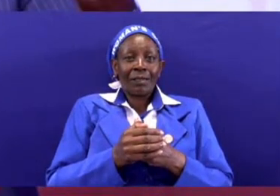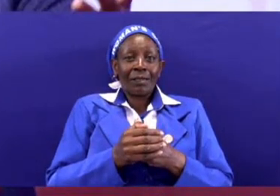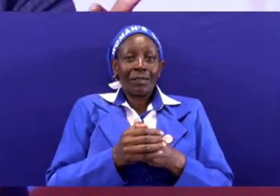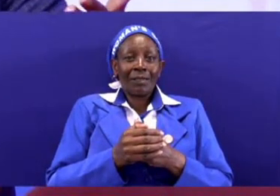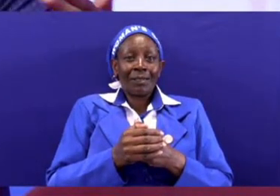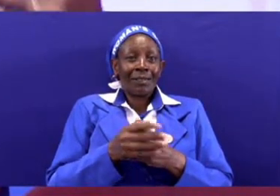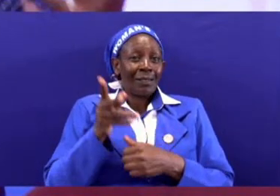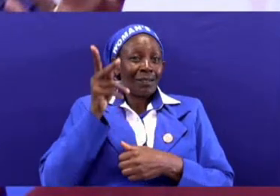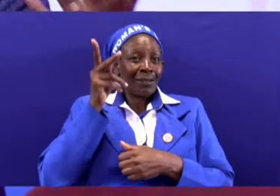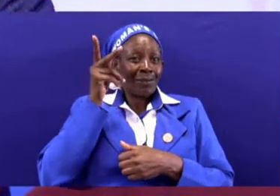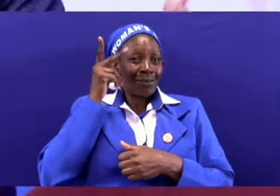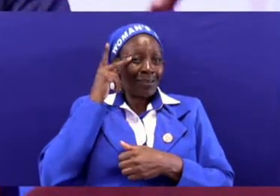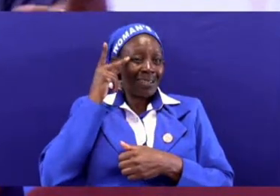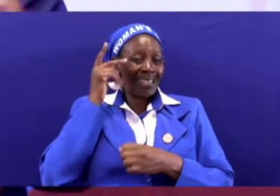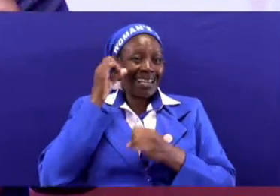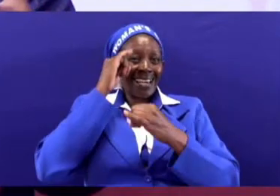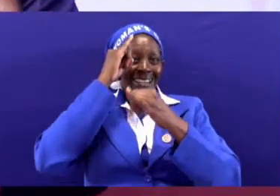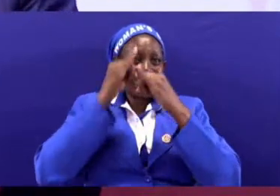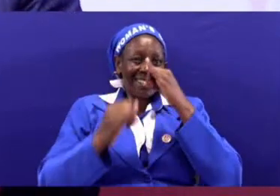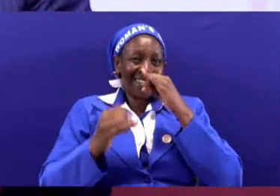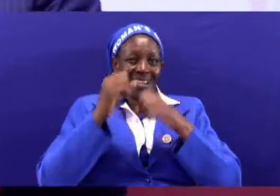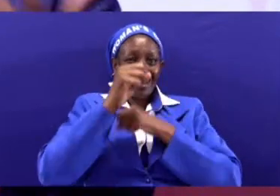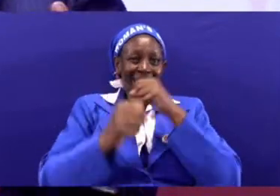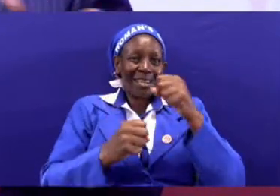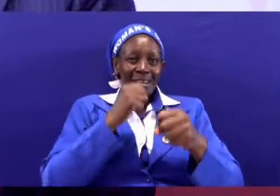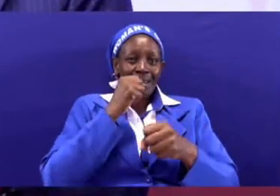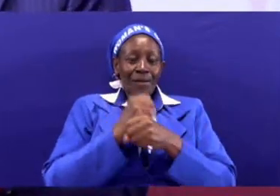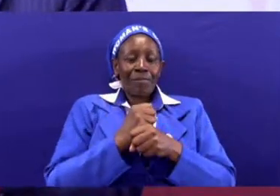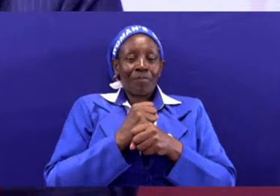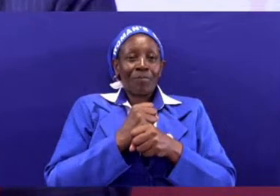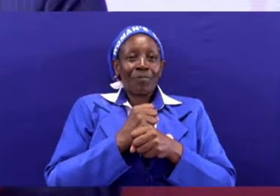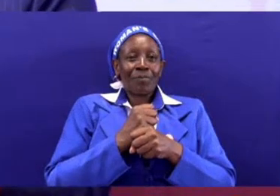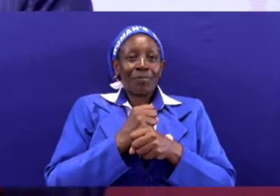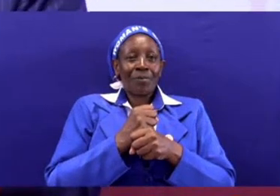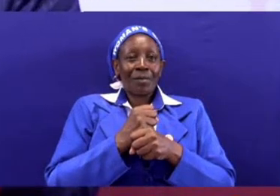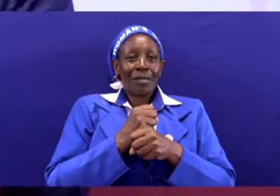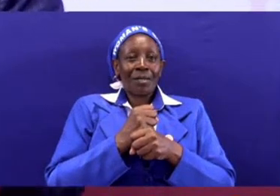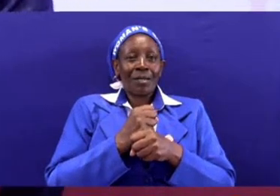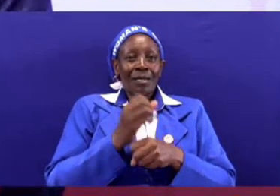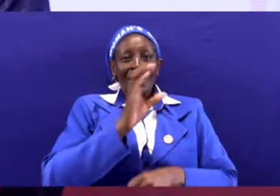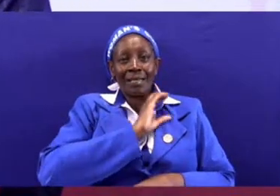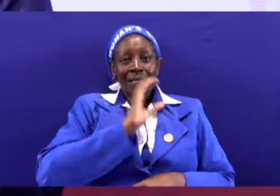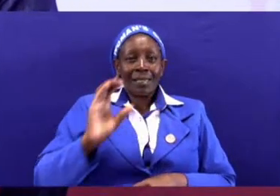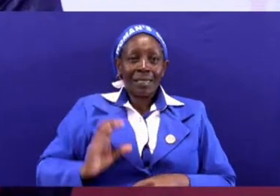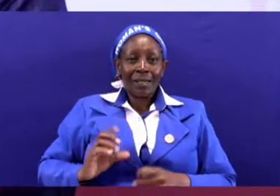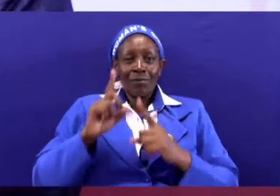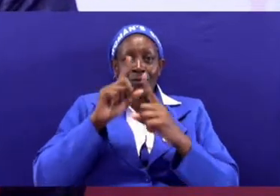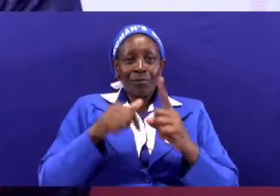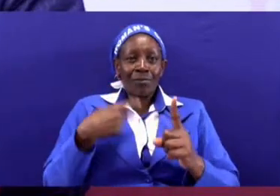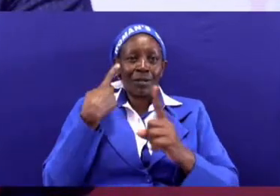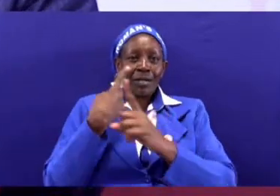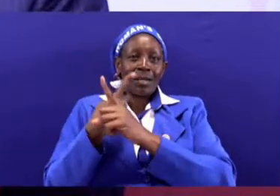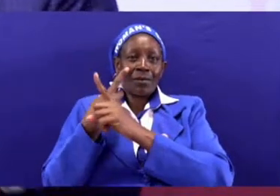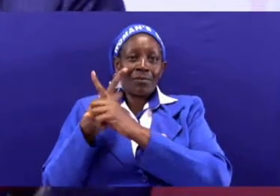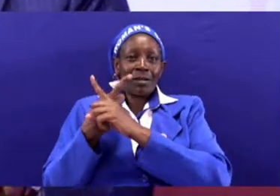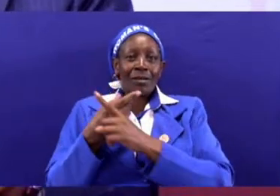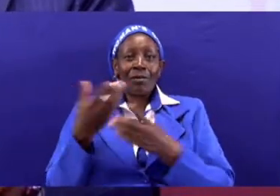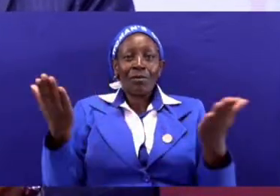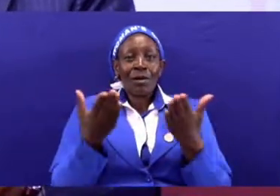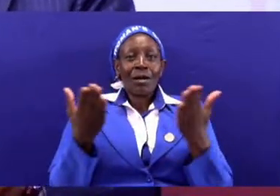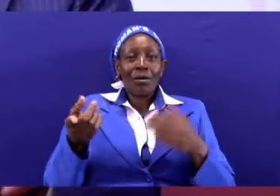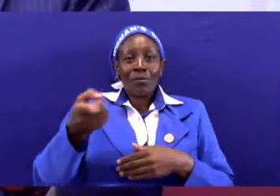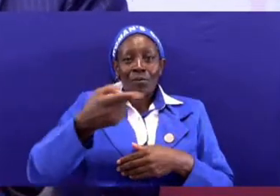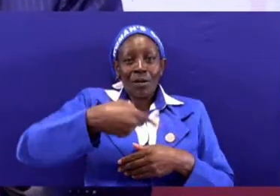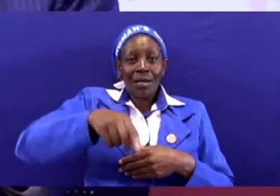end of the year. And that is a report that brings together Christians from various traditions to think about where we are as far as the